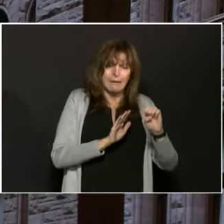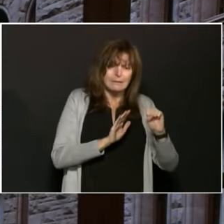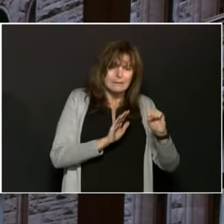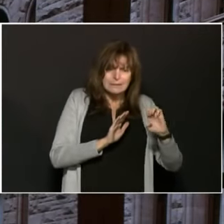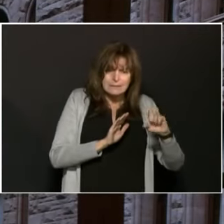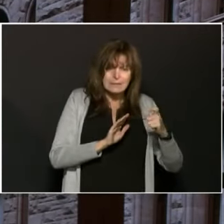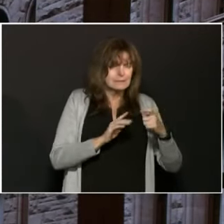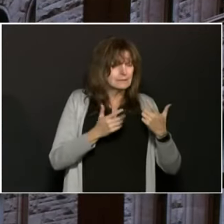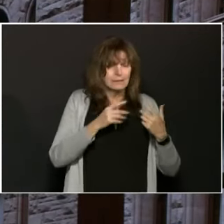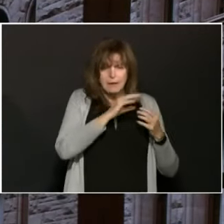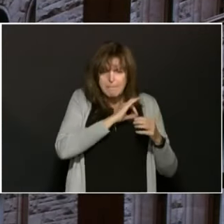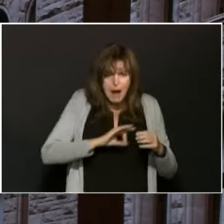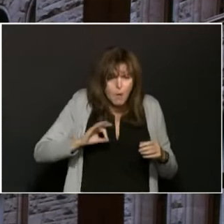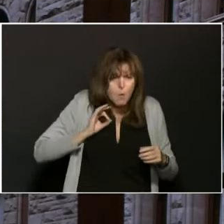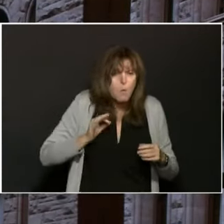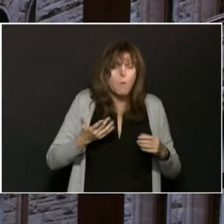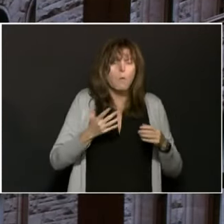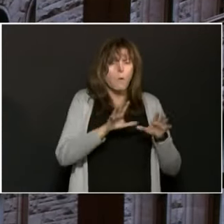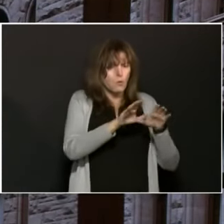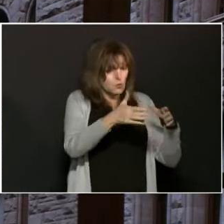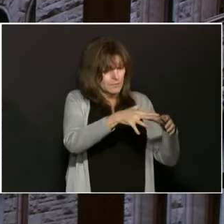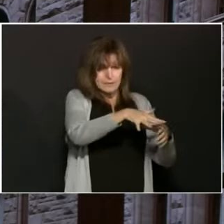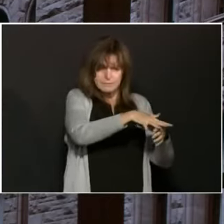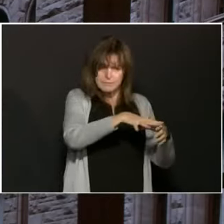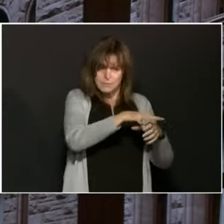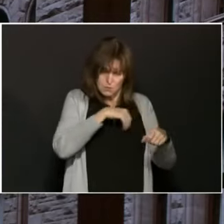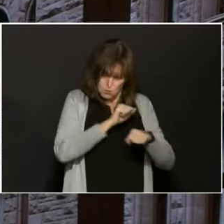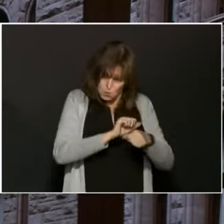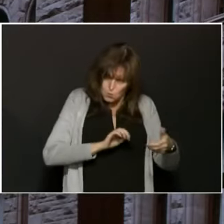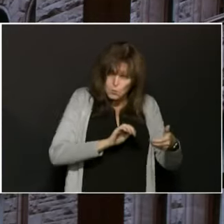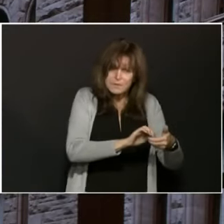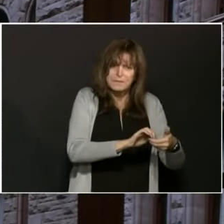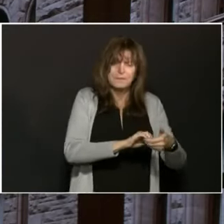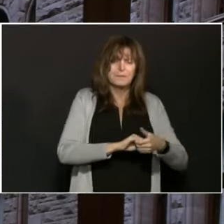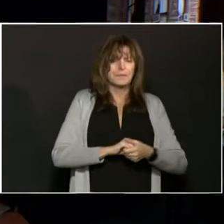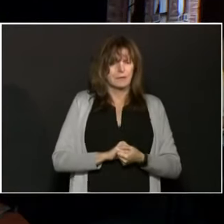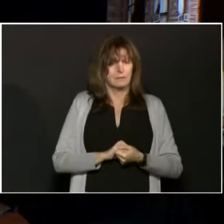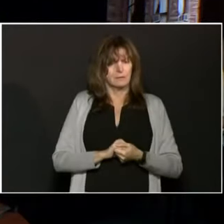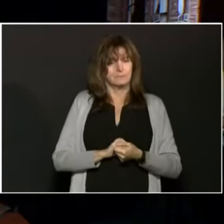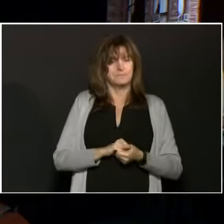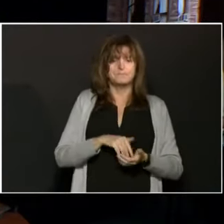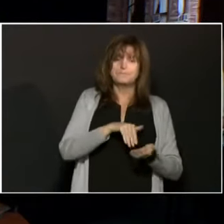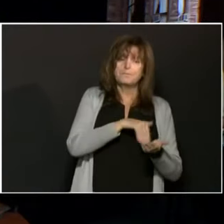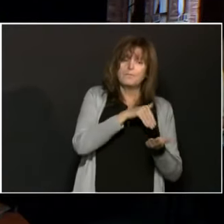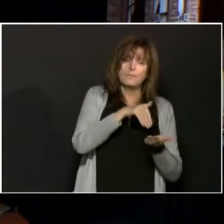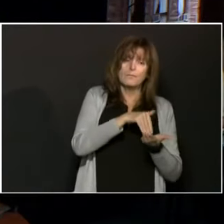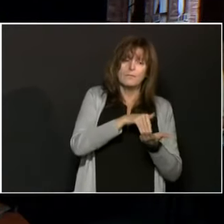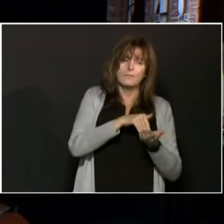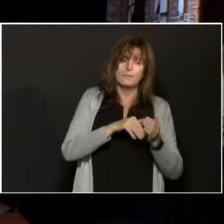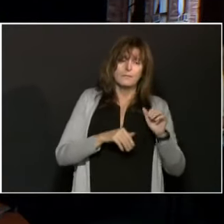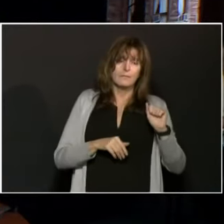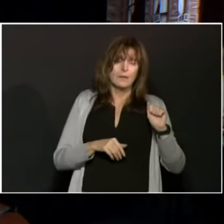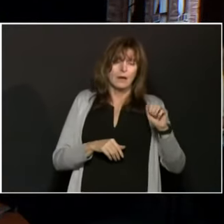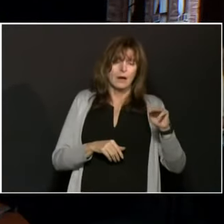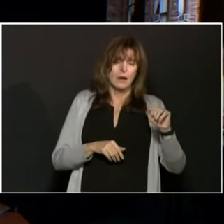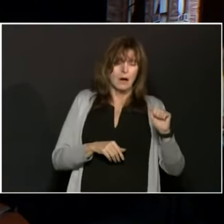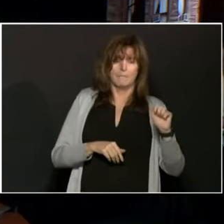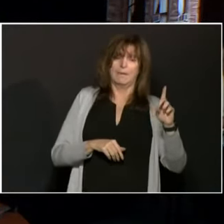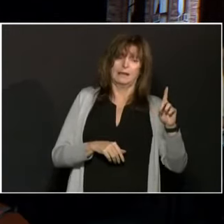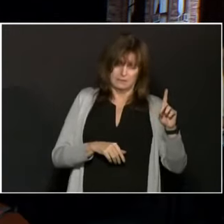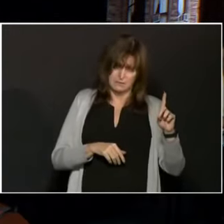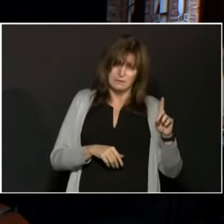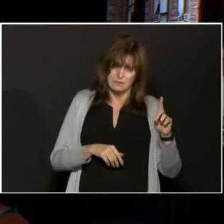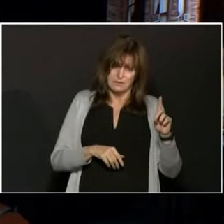Follow-up? Dr. Ahmed just released within the last hour a Section 22 order